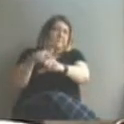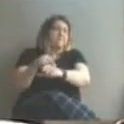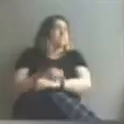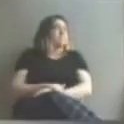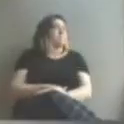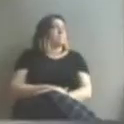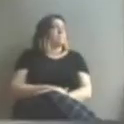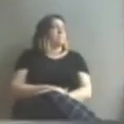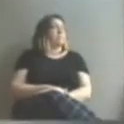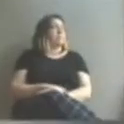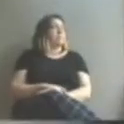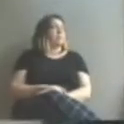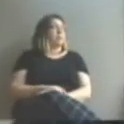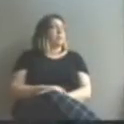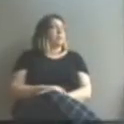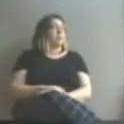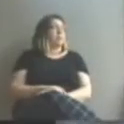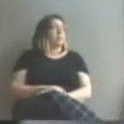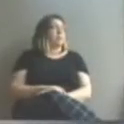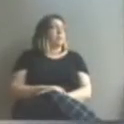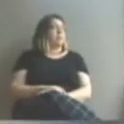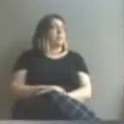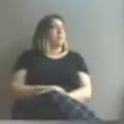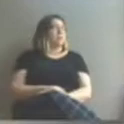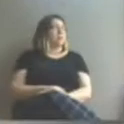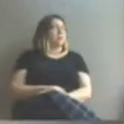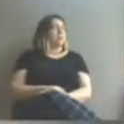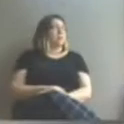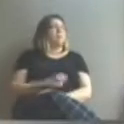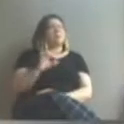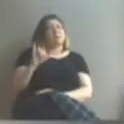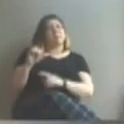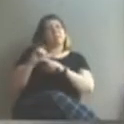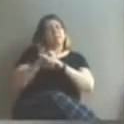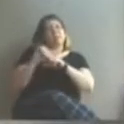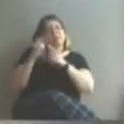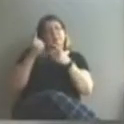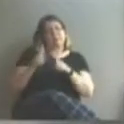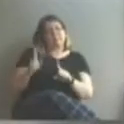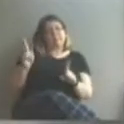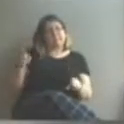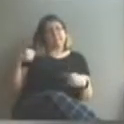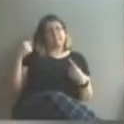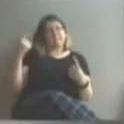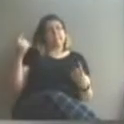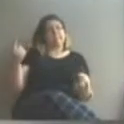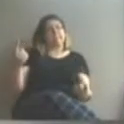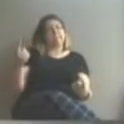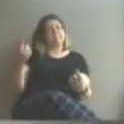So you understand why I have to ask the question, though, because it is a practice that has occurred that